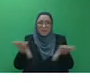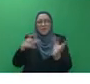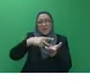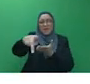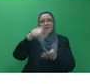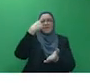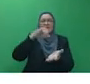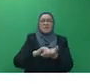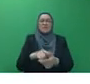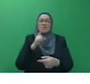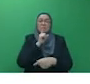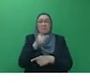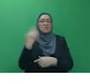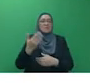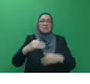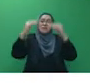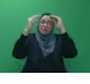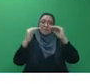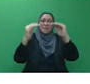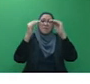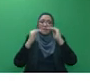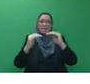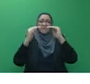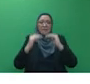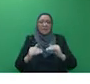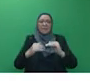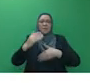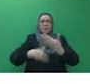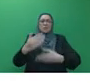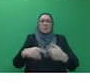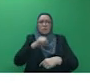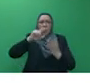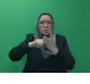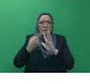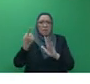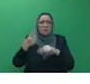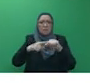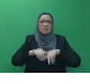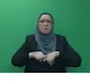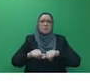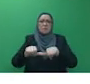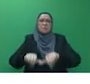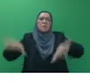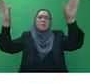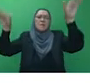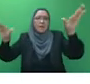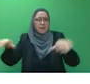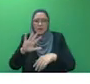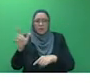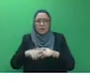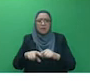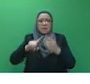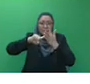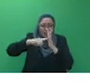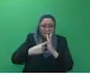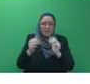it it was definitely just a step-by-step process like anyway you don't start and fly you know i'm saying so uh i started